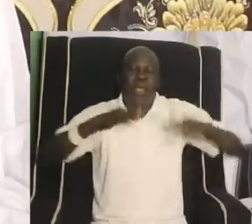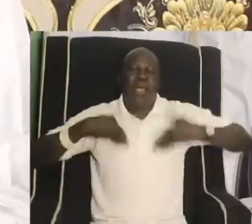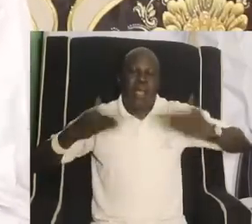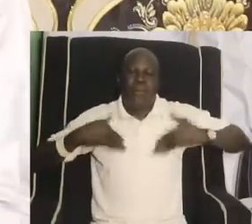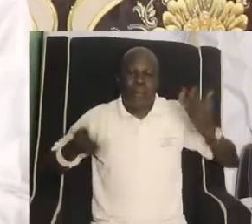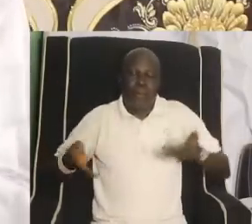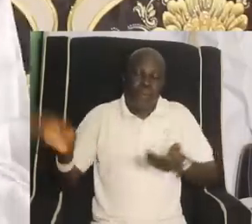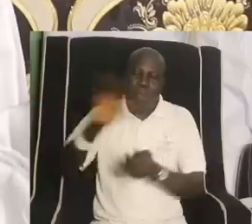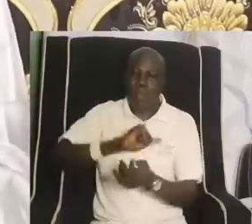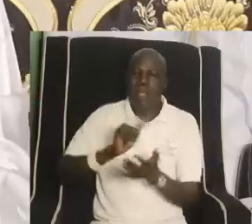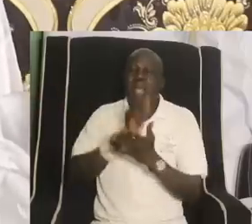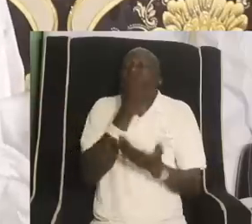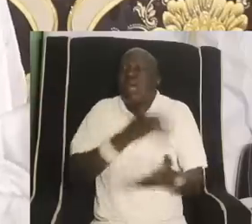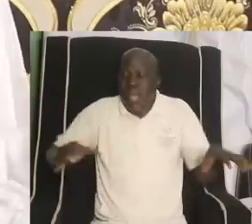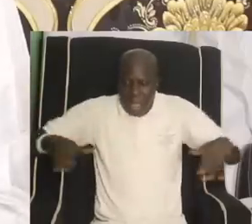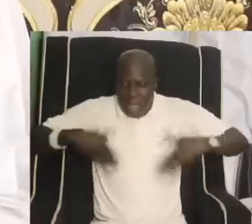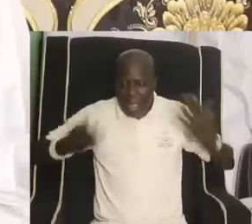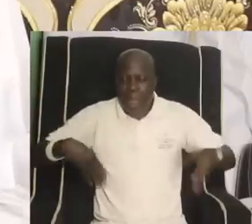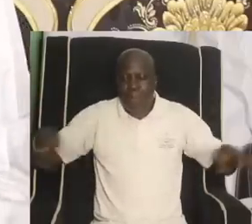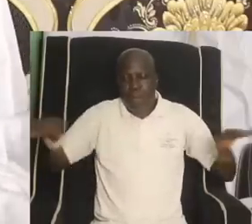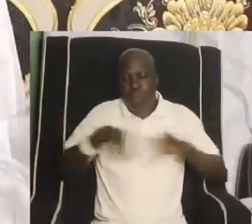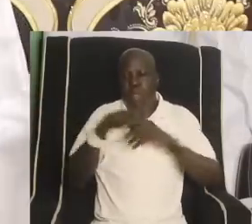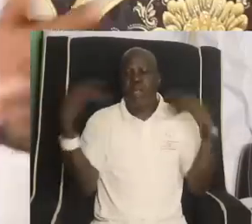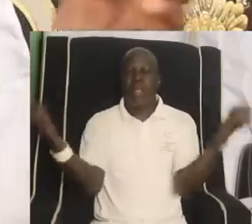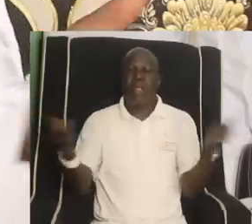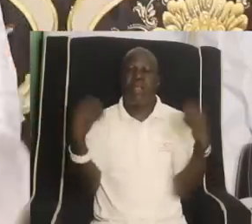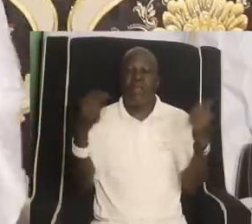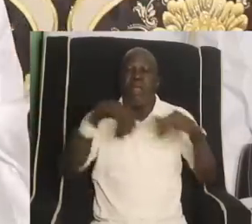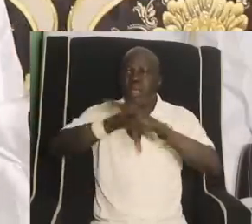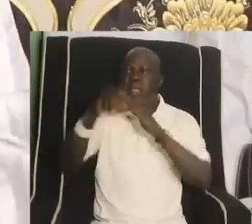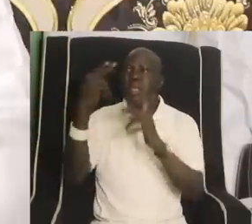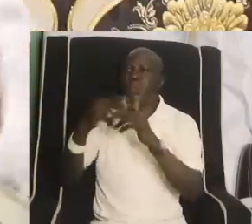choose. And happy wedding anniversary.